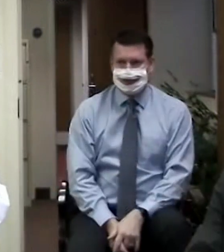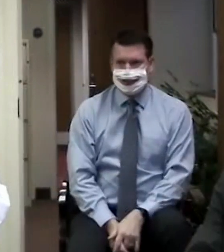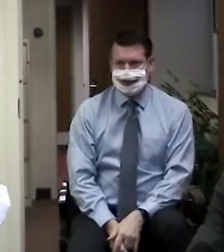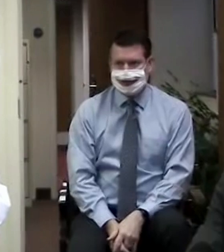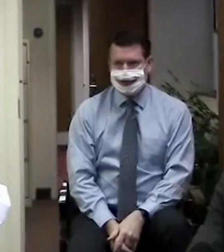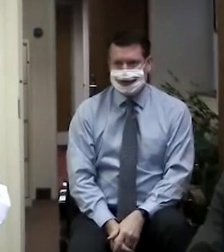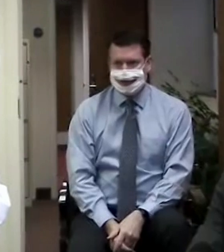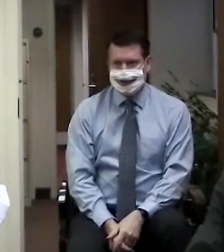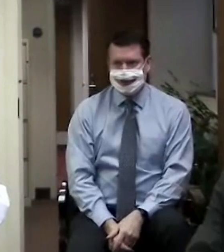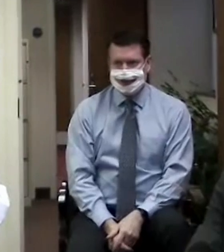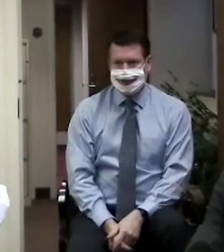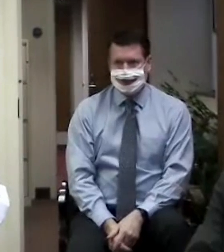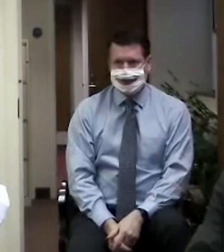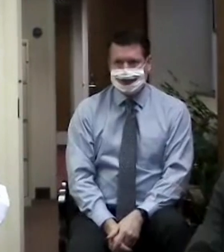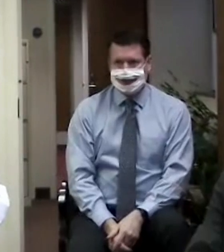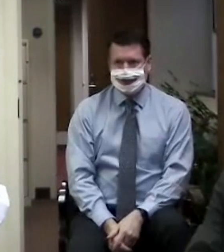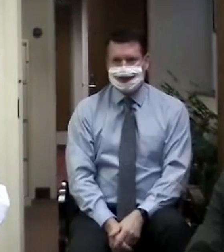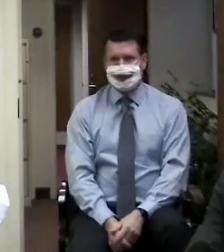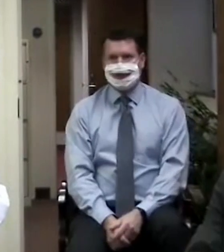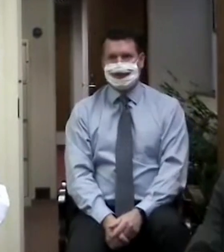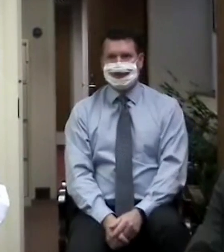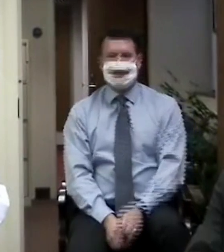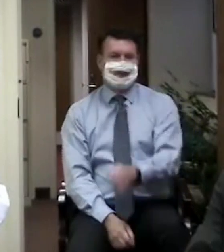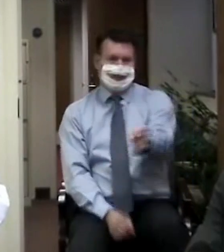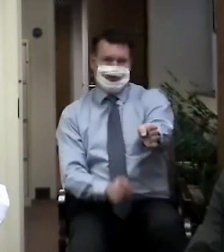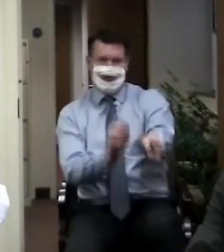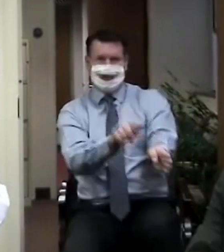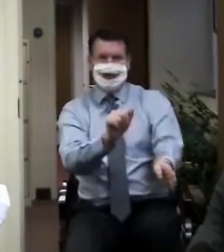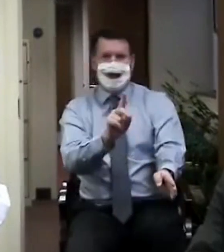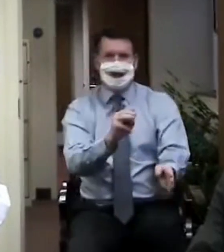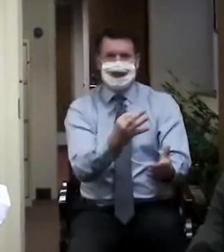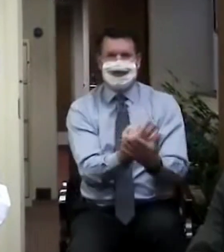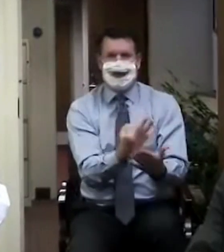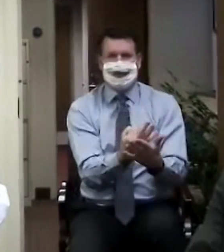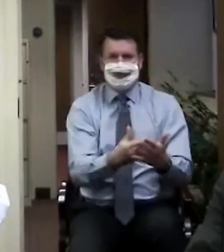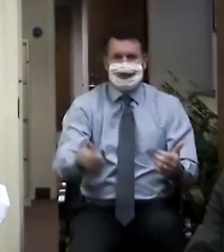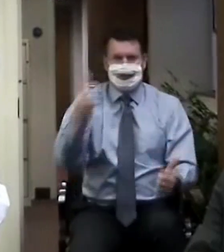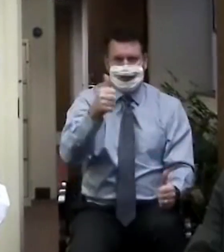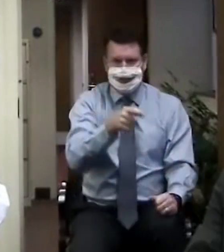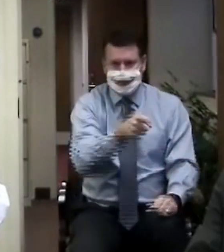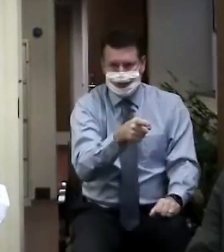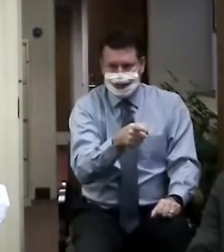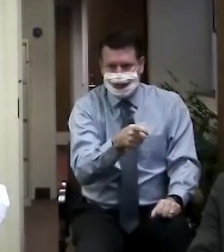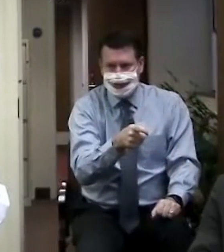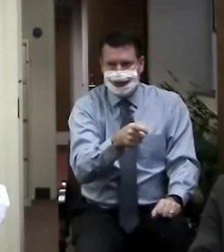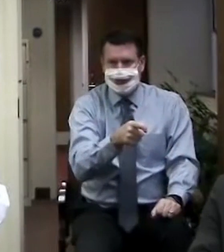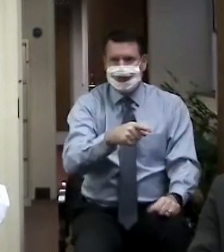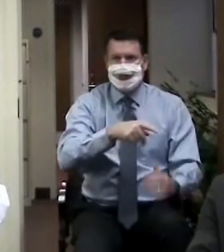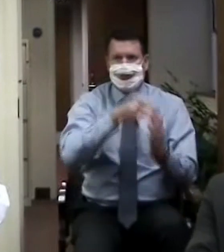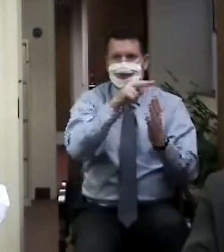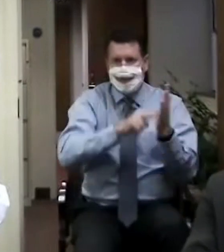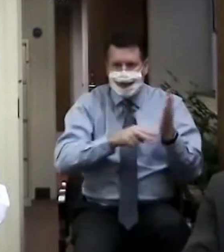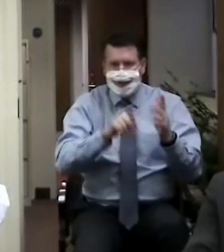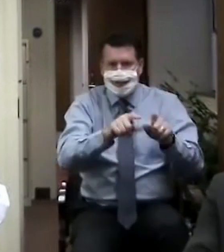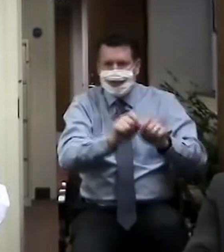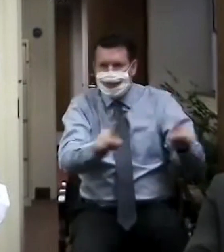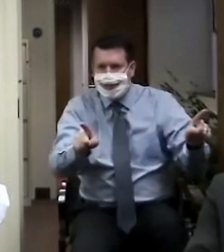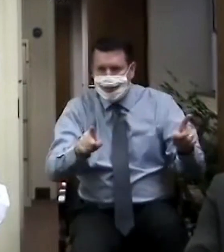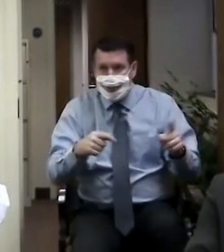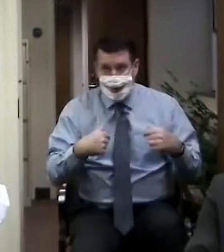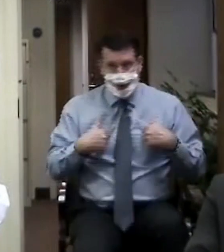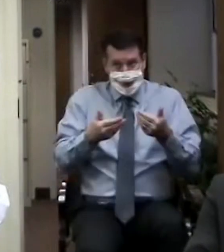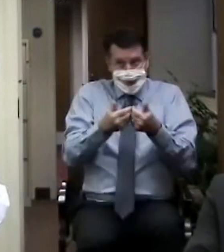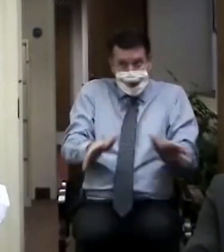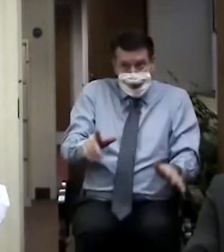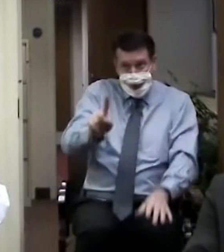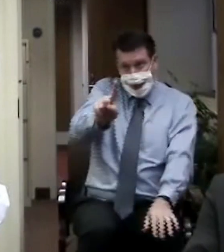you anticipate that number being an active number, and how long can you sustain those kinds of losses if we should go into a second phase